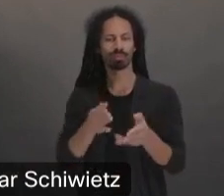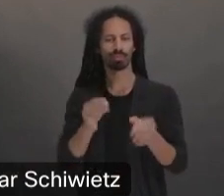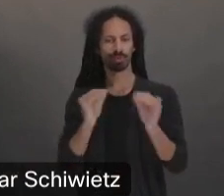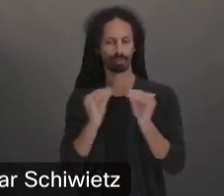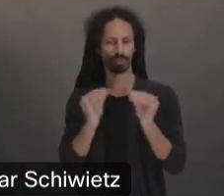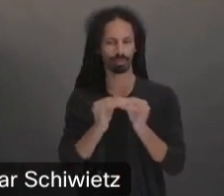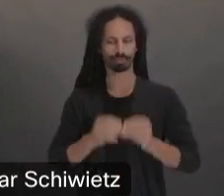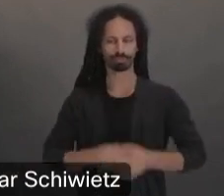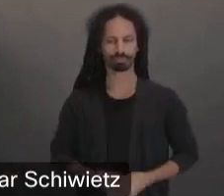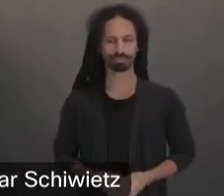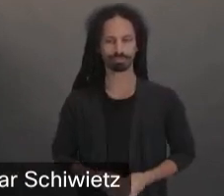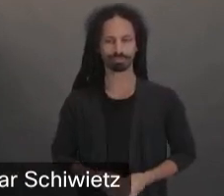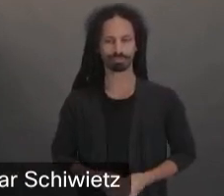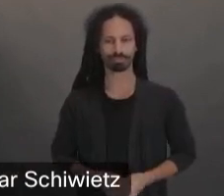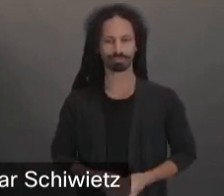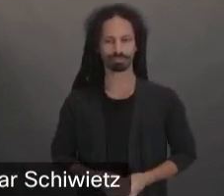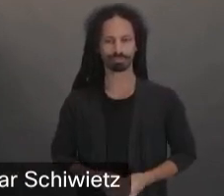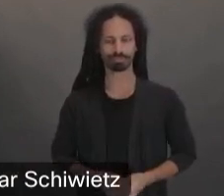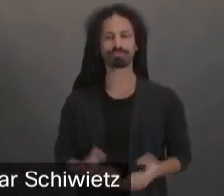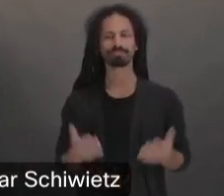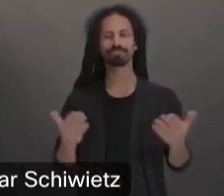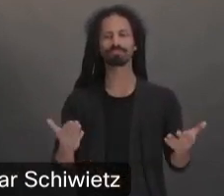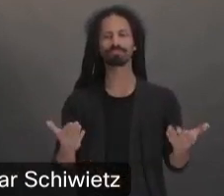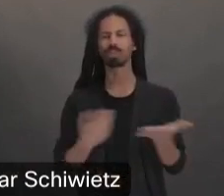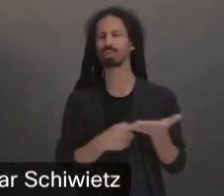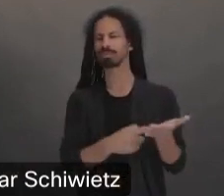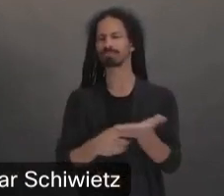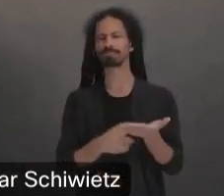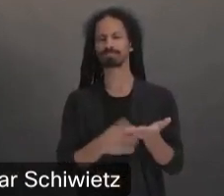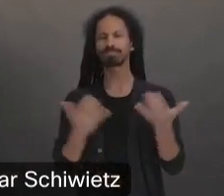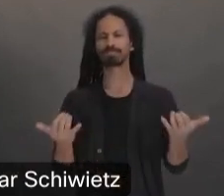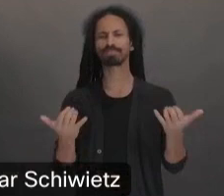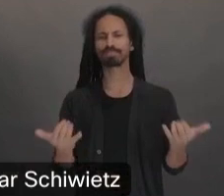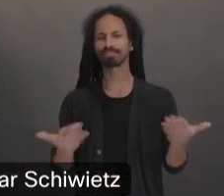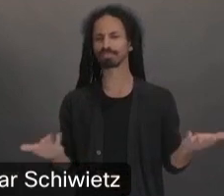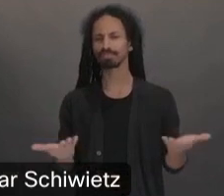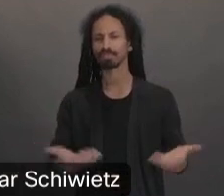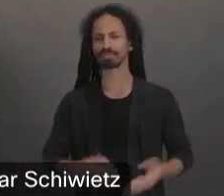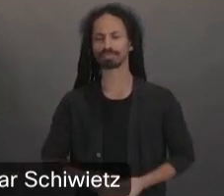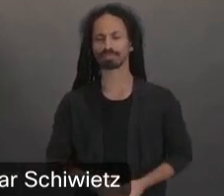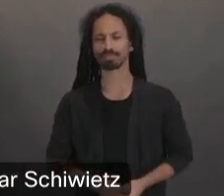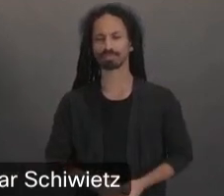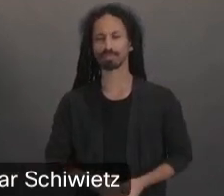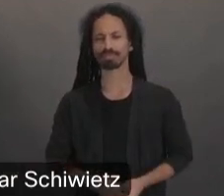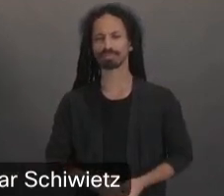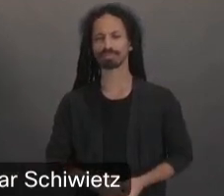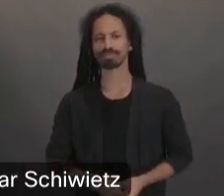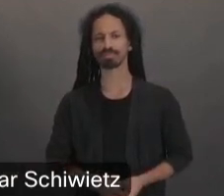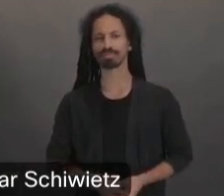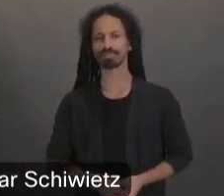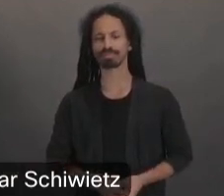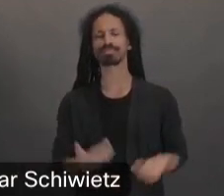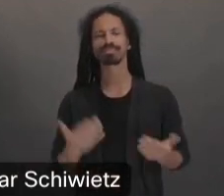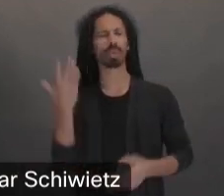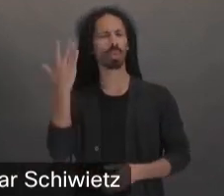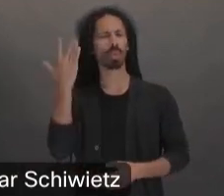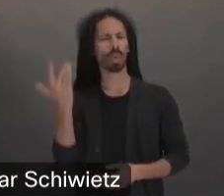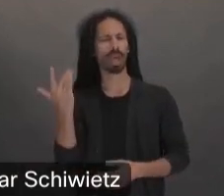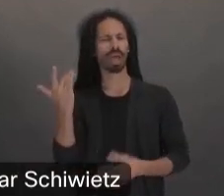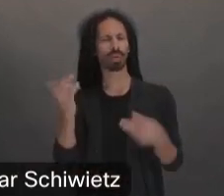So, what are we going to talk about today? We're going to talk about why do we